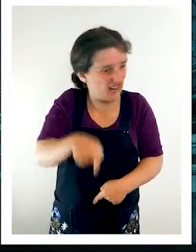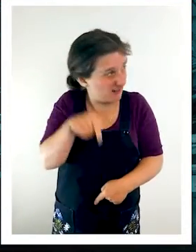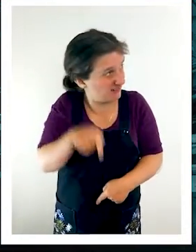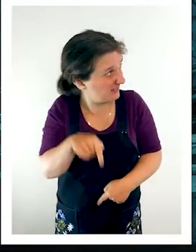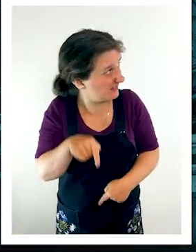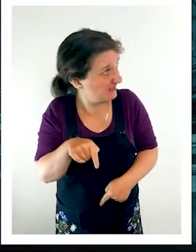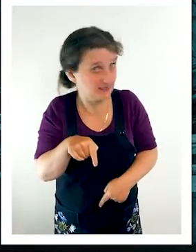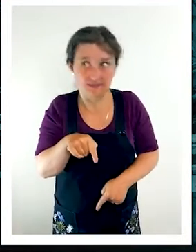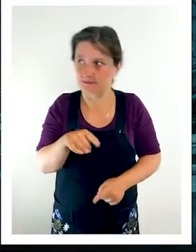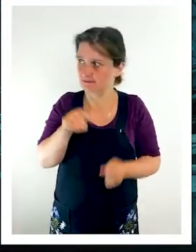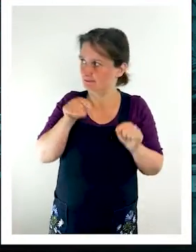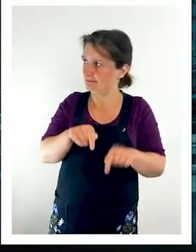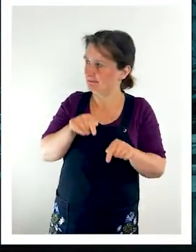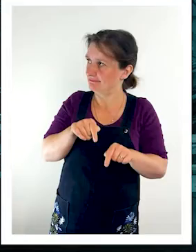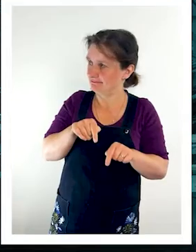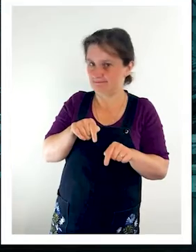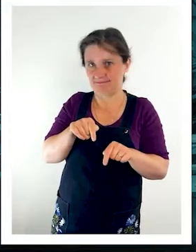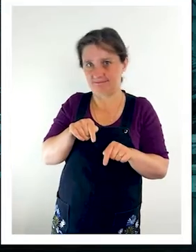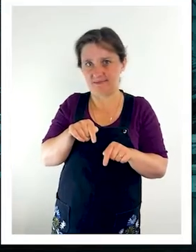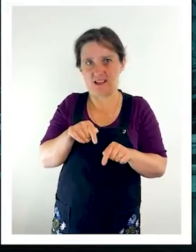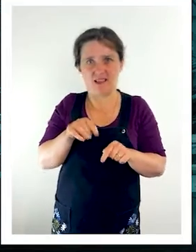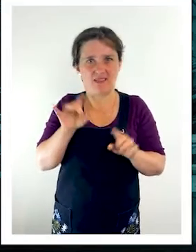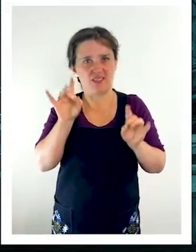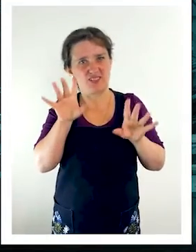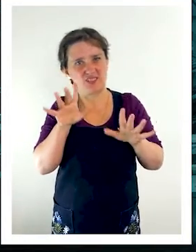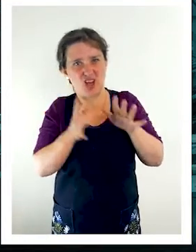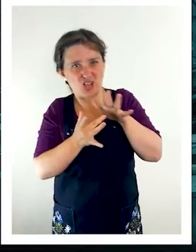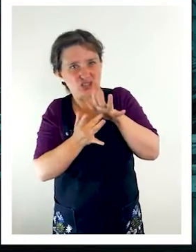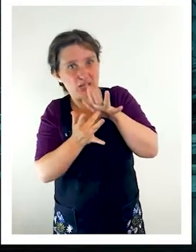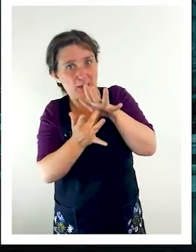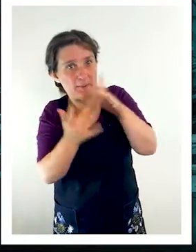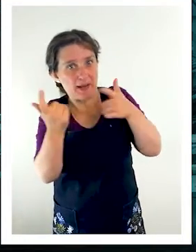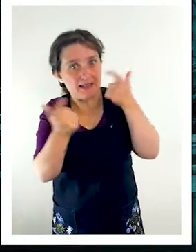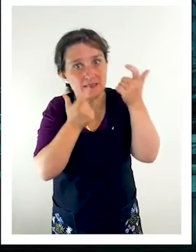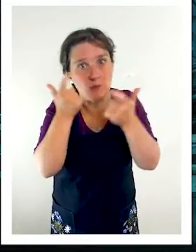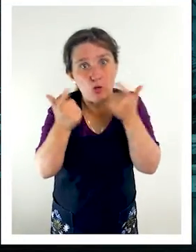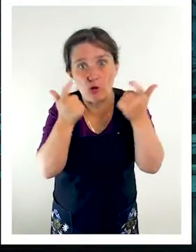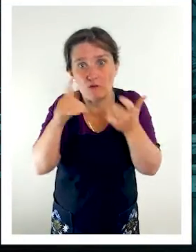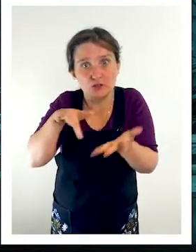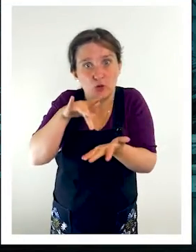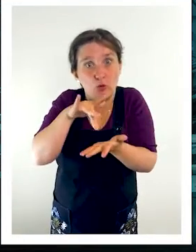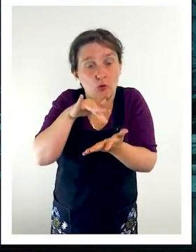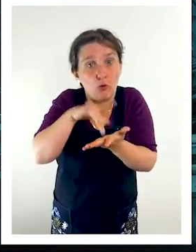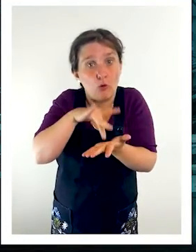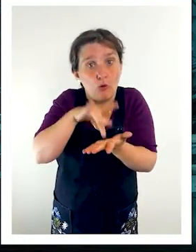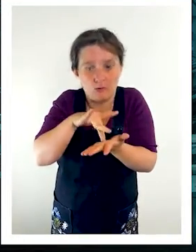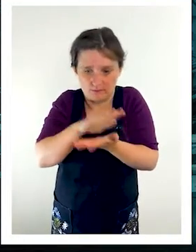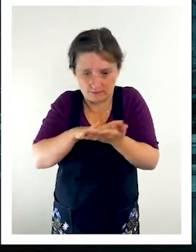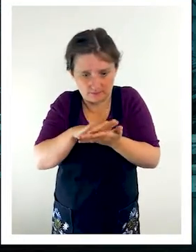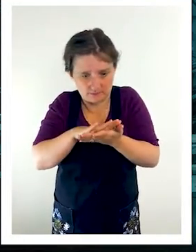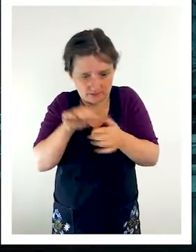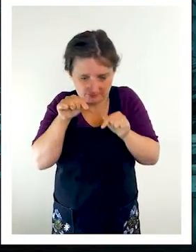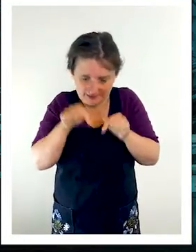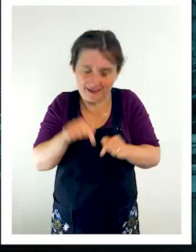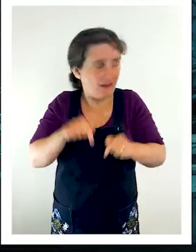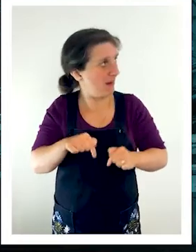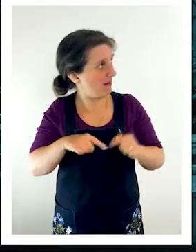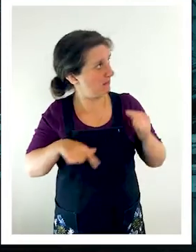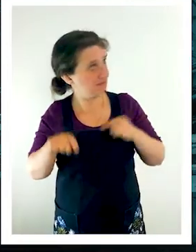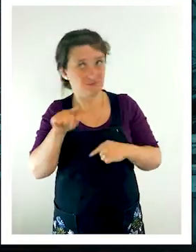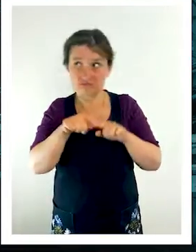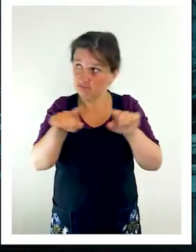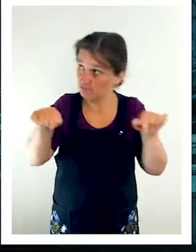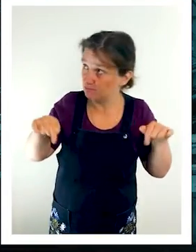Starship Explorer's core. Now, this is the part of the ship that provides sustaining power to every single other